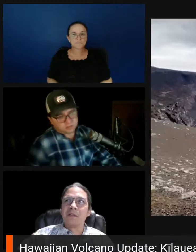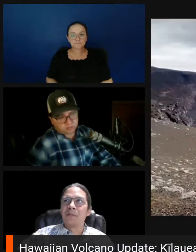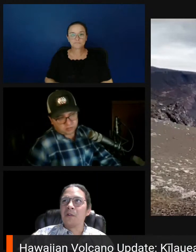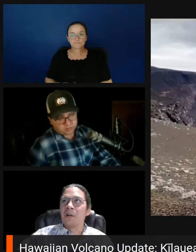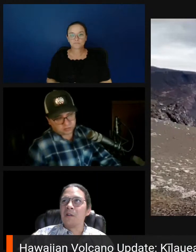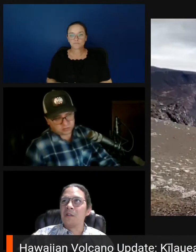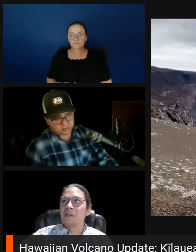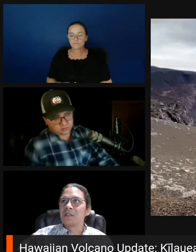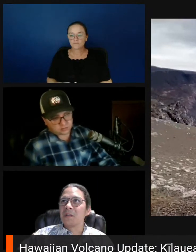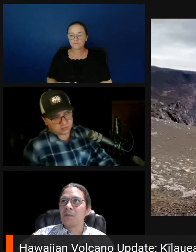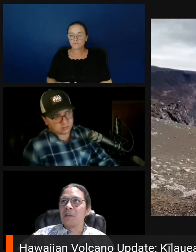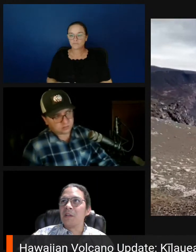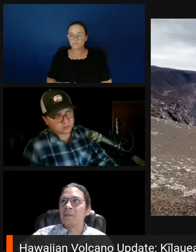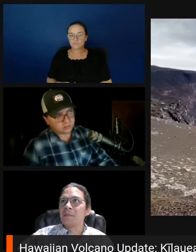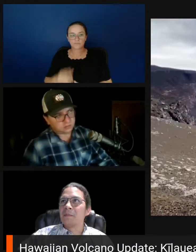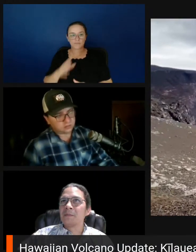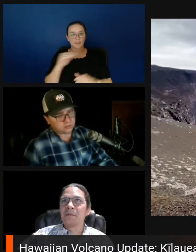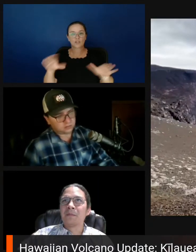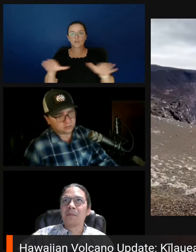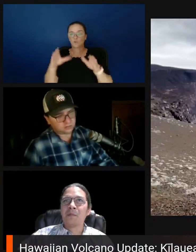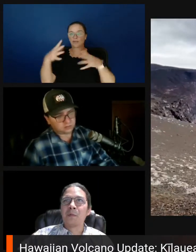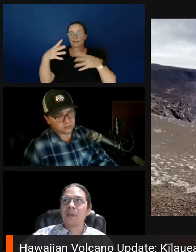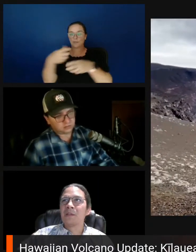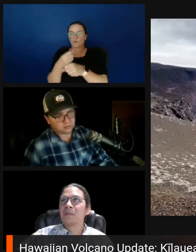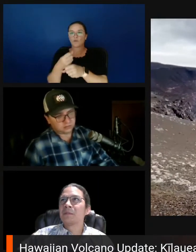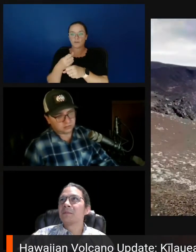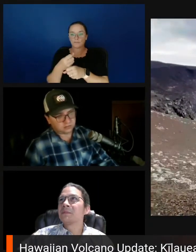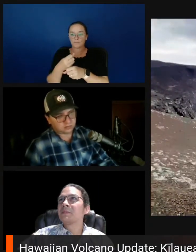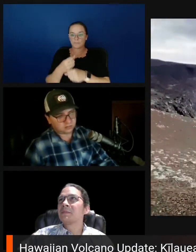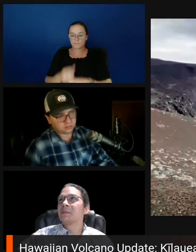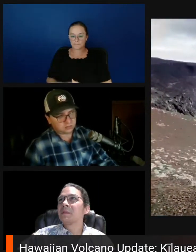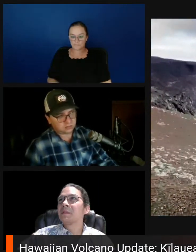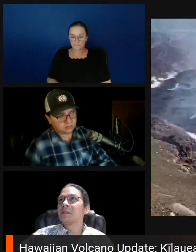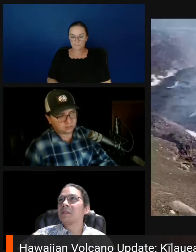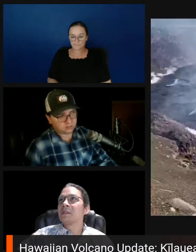and get ready for our summary for the week.